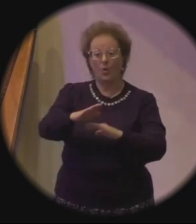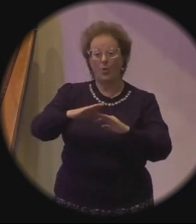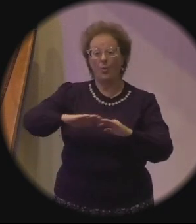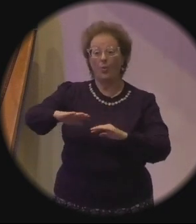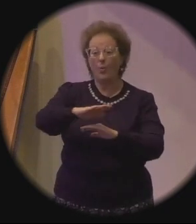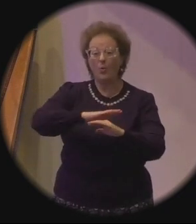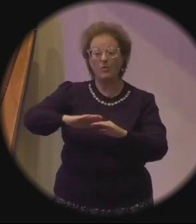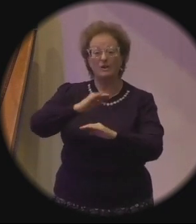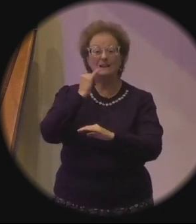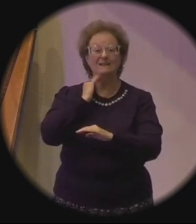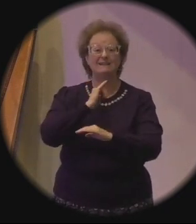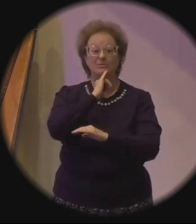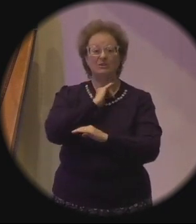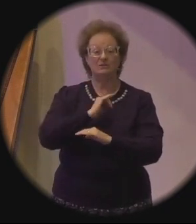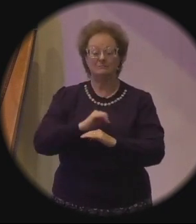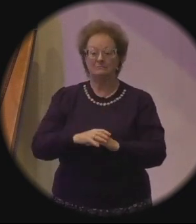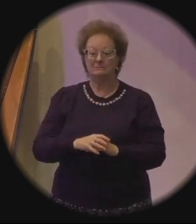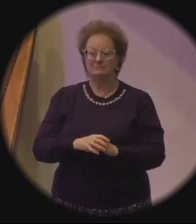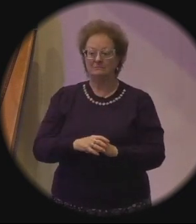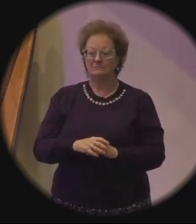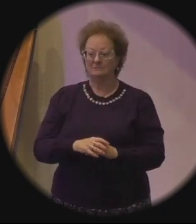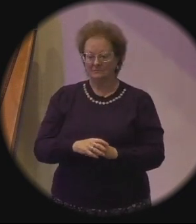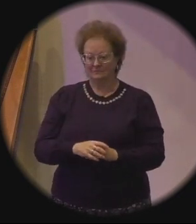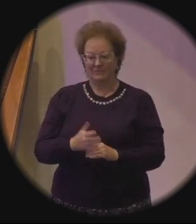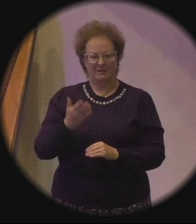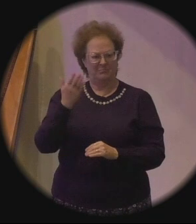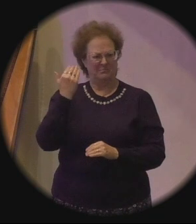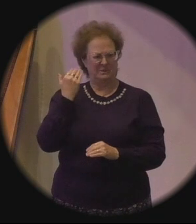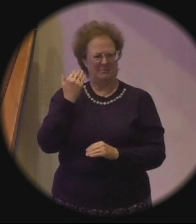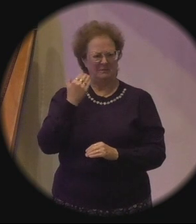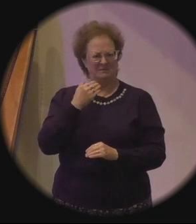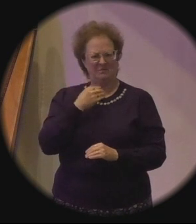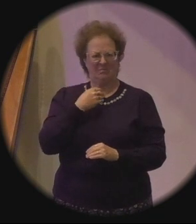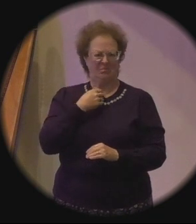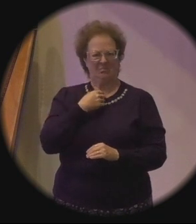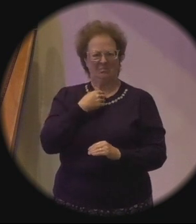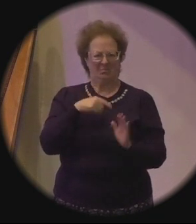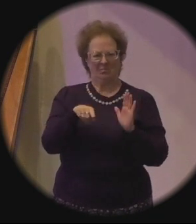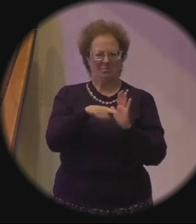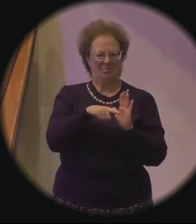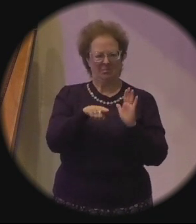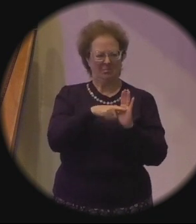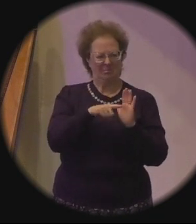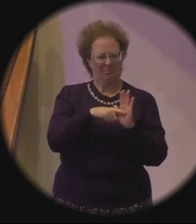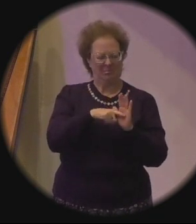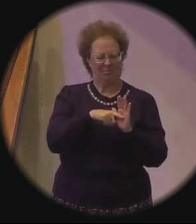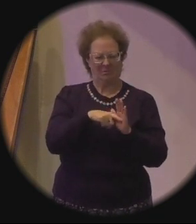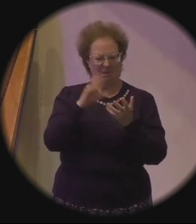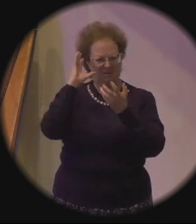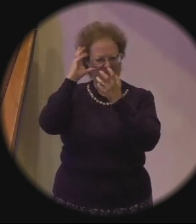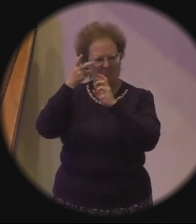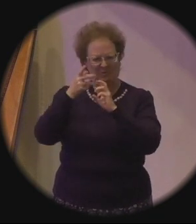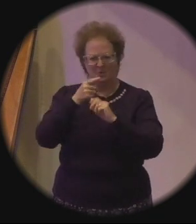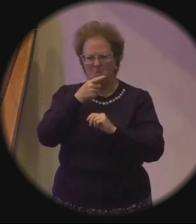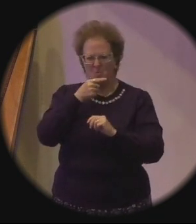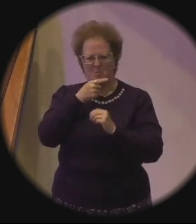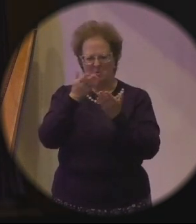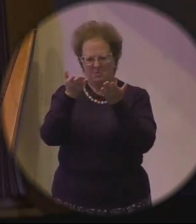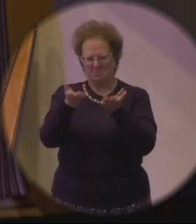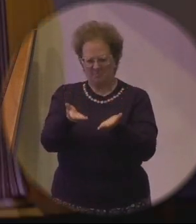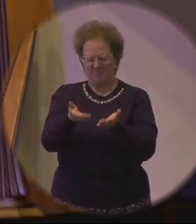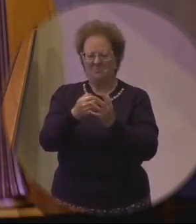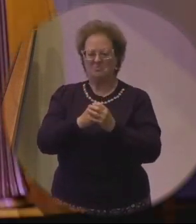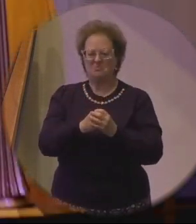pretty amazing when you think that it wasn't too long ago he was sarcastic and skeptical and confused about this claim that Jesus